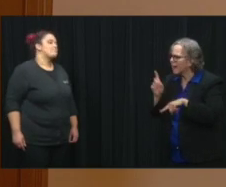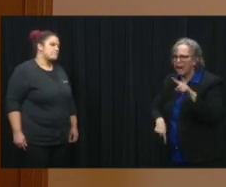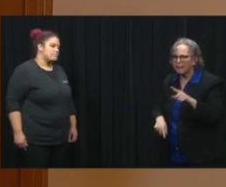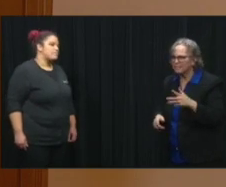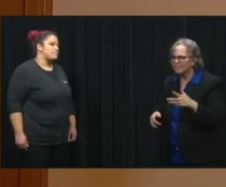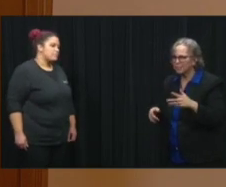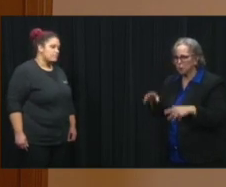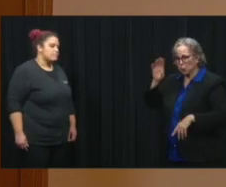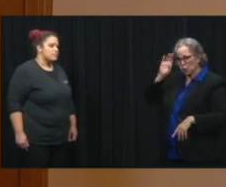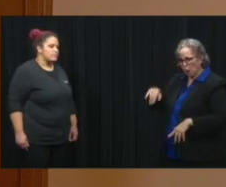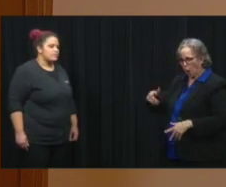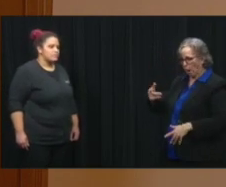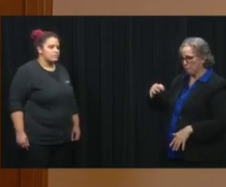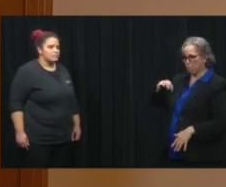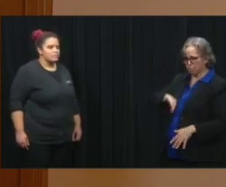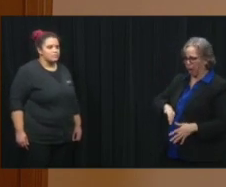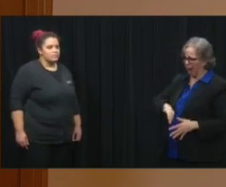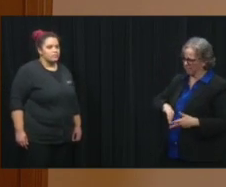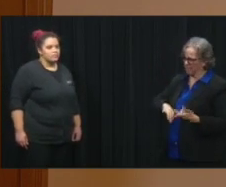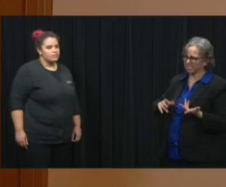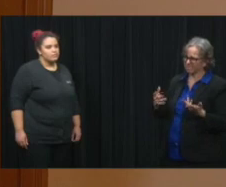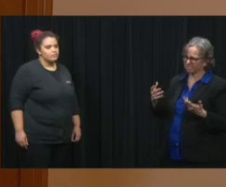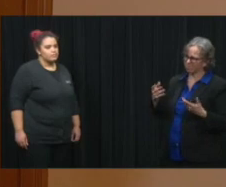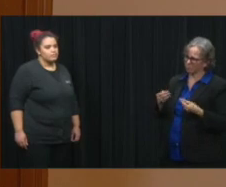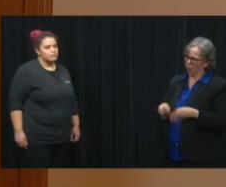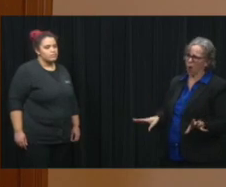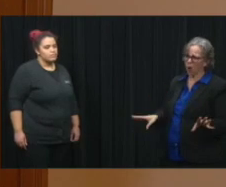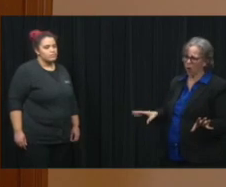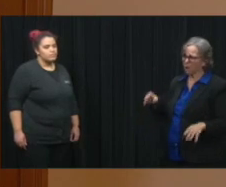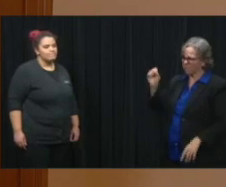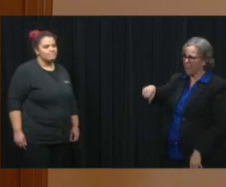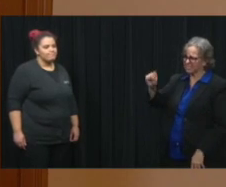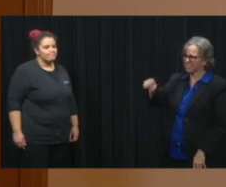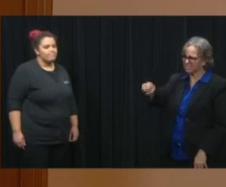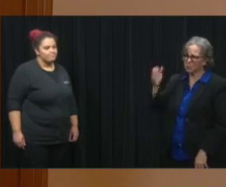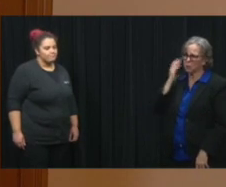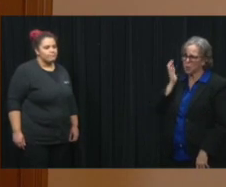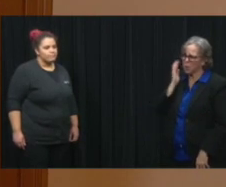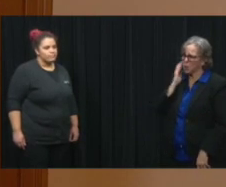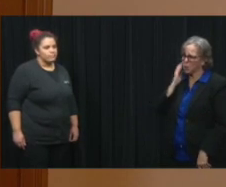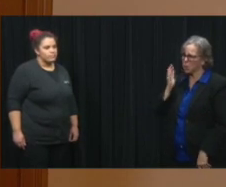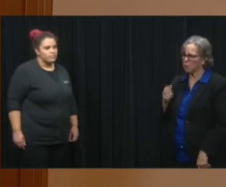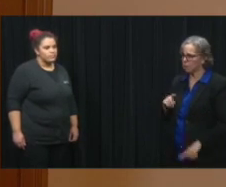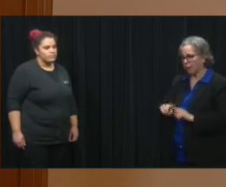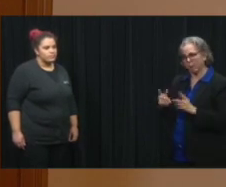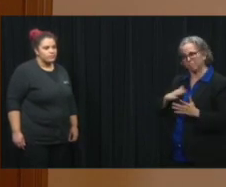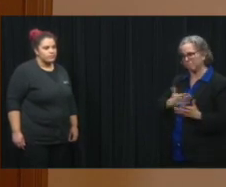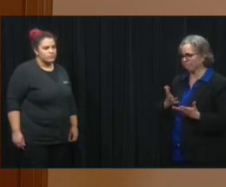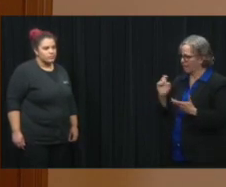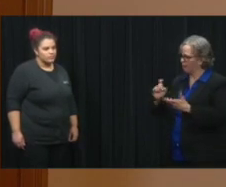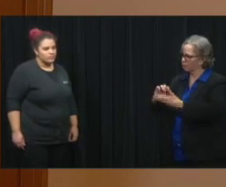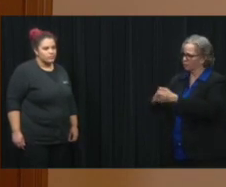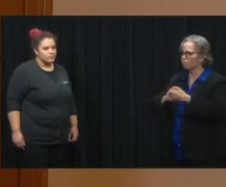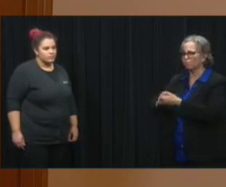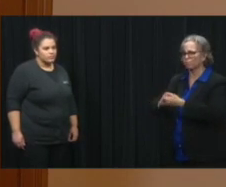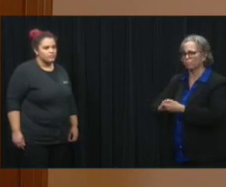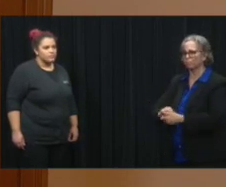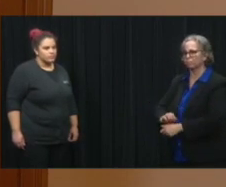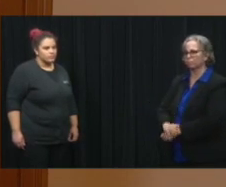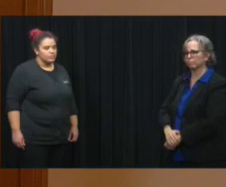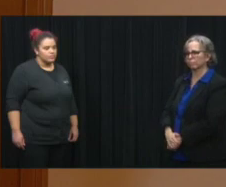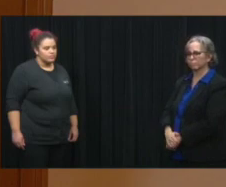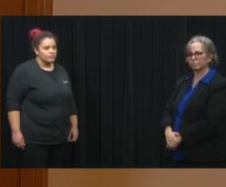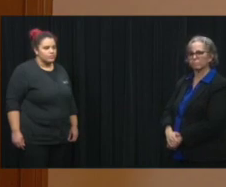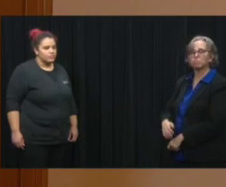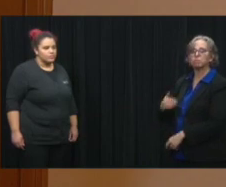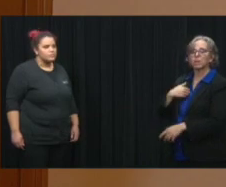line, to take the actions they're taking. I do want to say there's a myriad of solutions. We do tabletops around